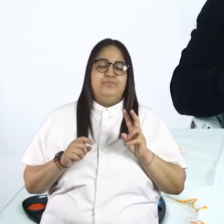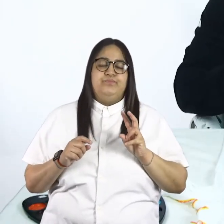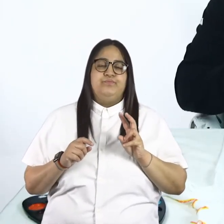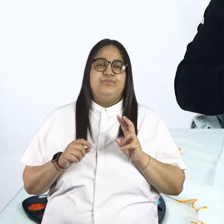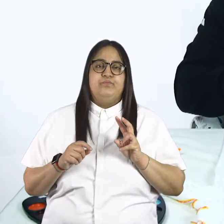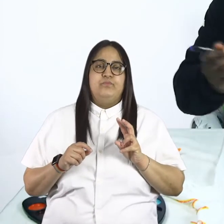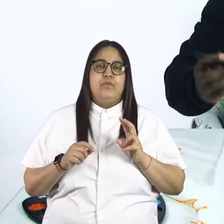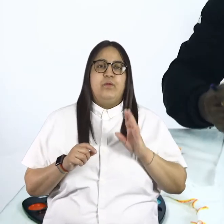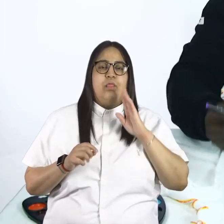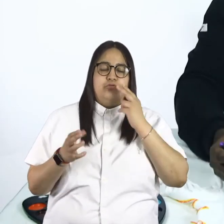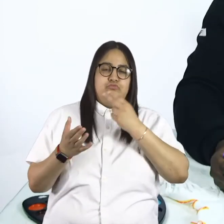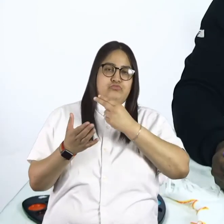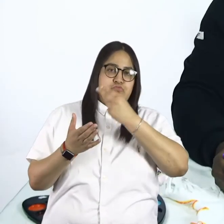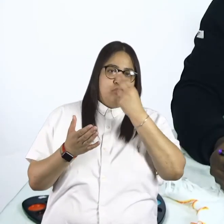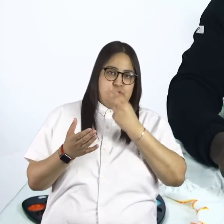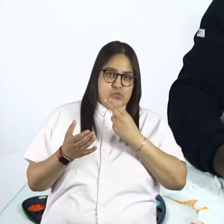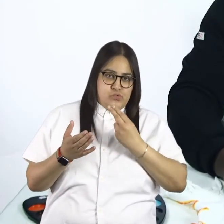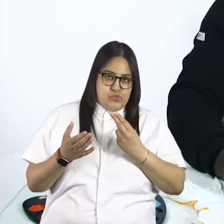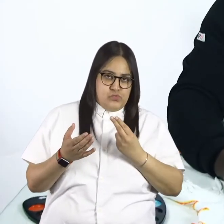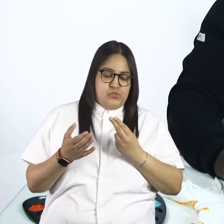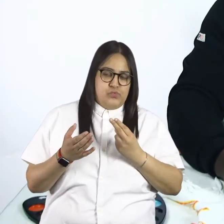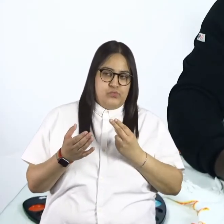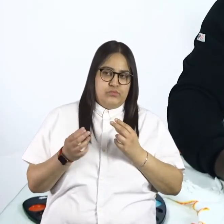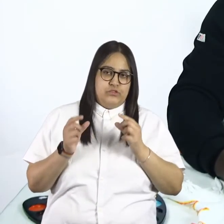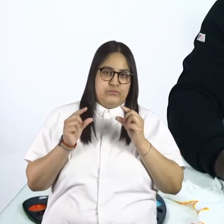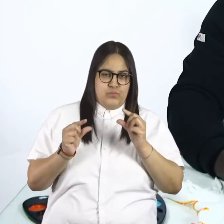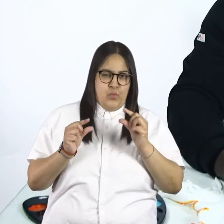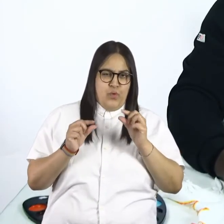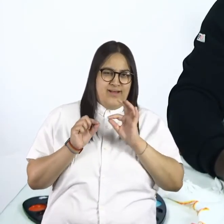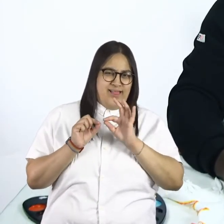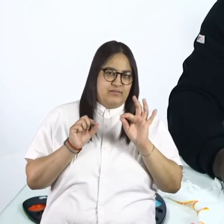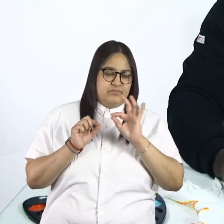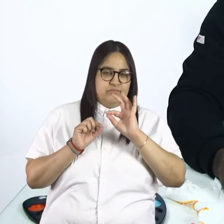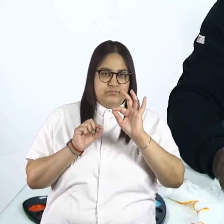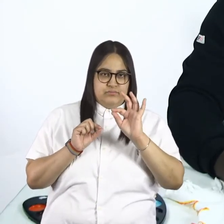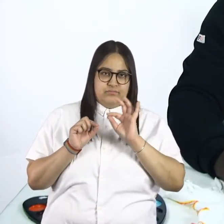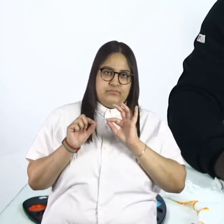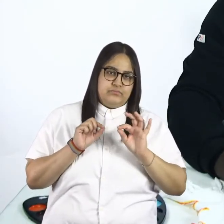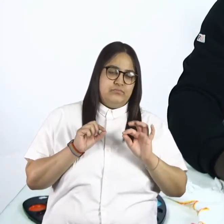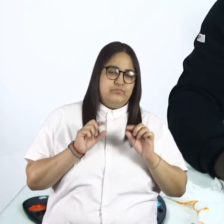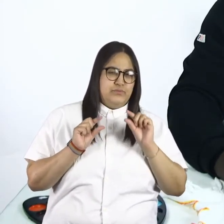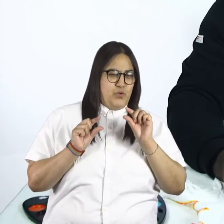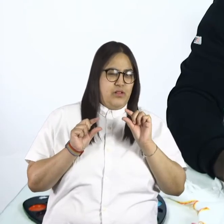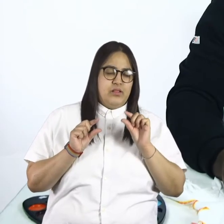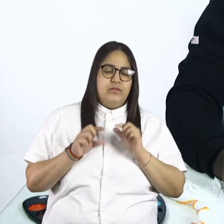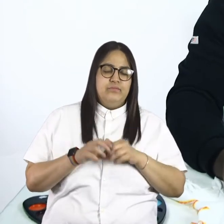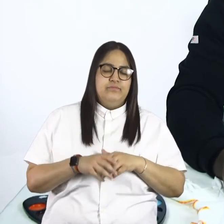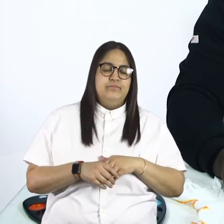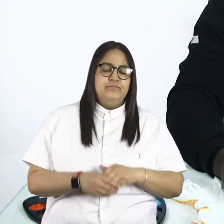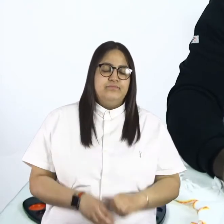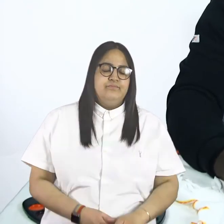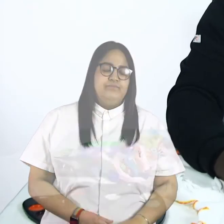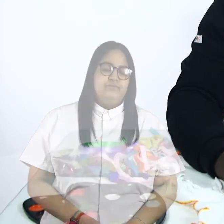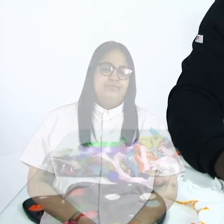And just draw smaller lines in between, start with purple,